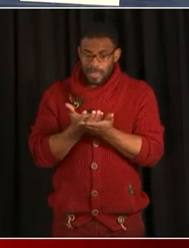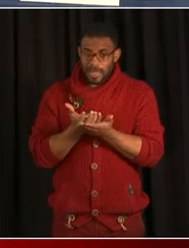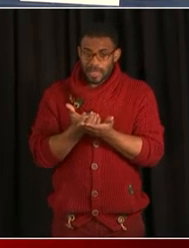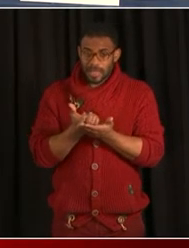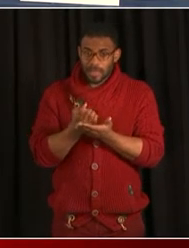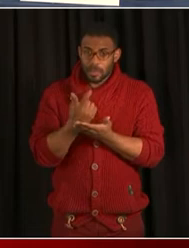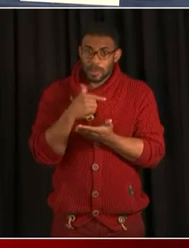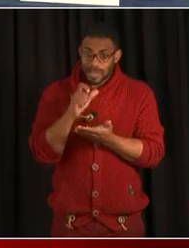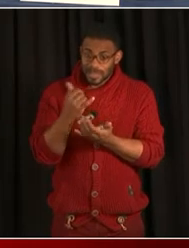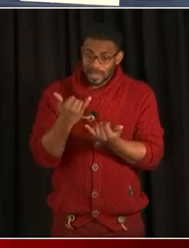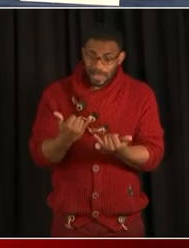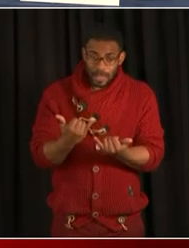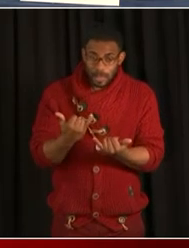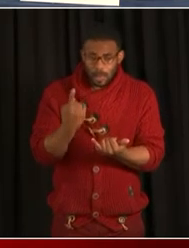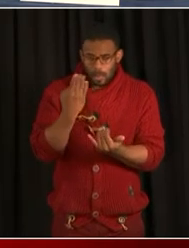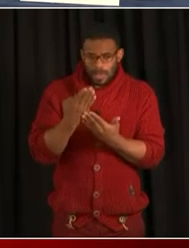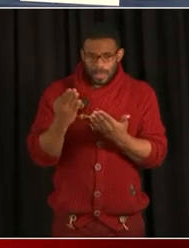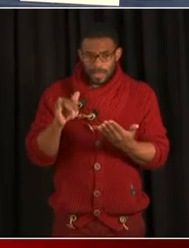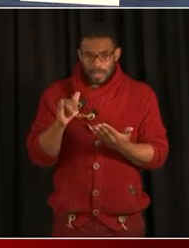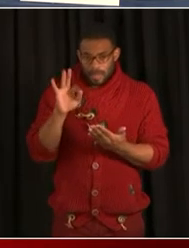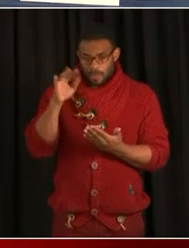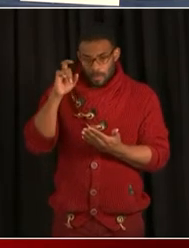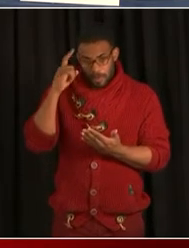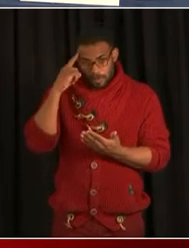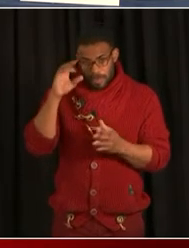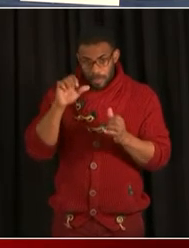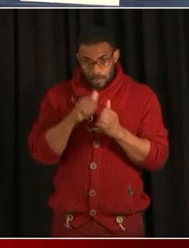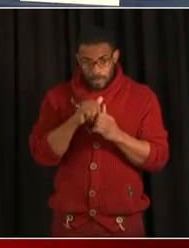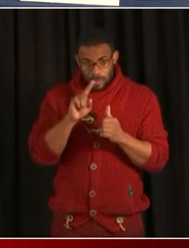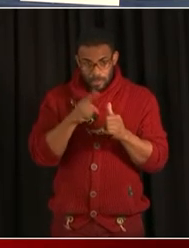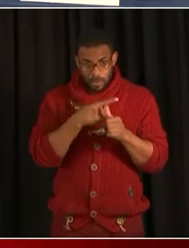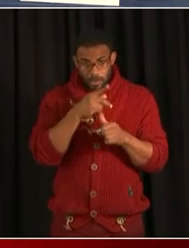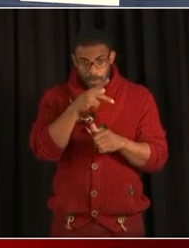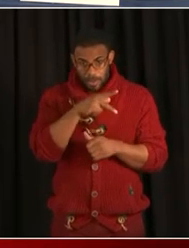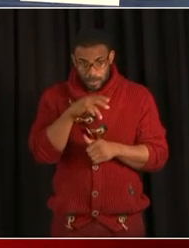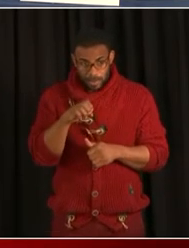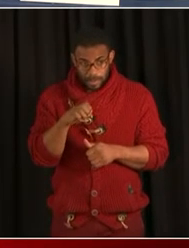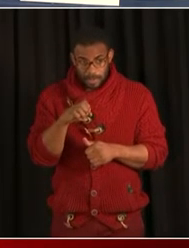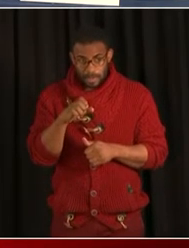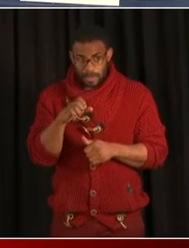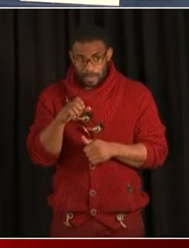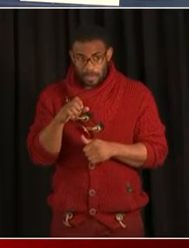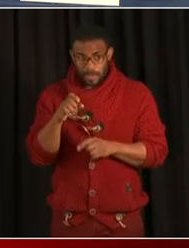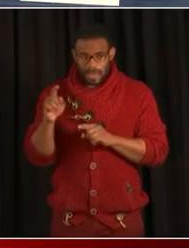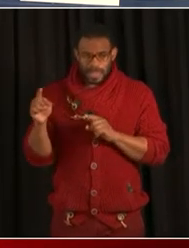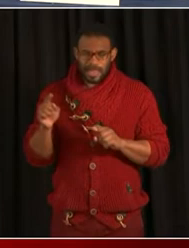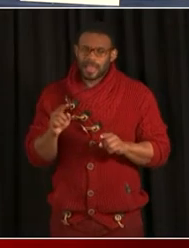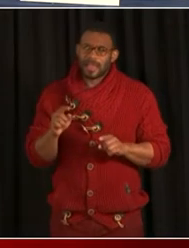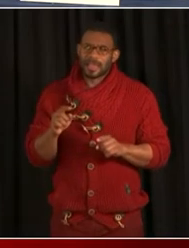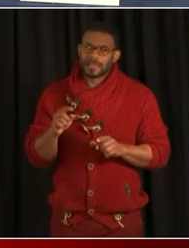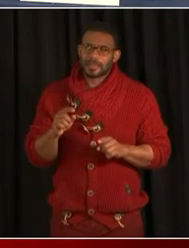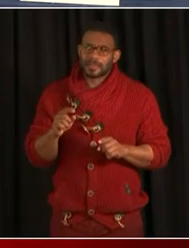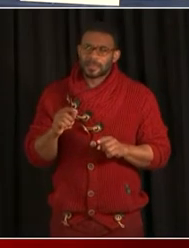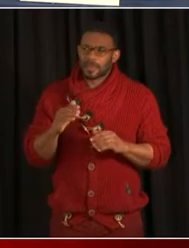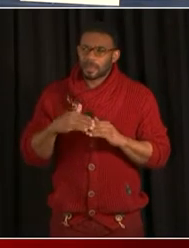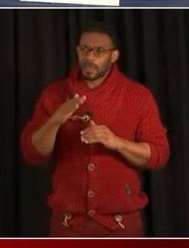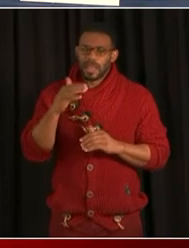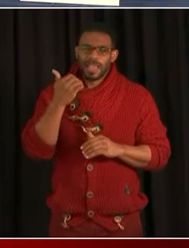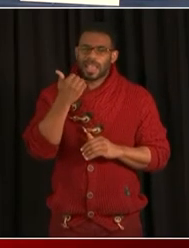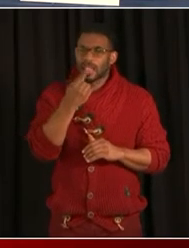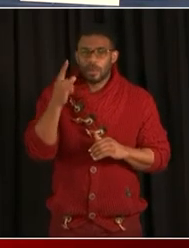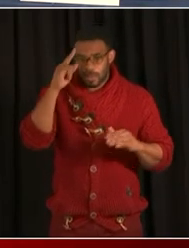you. We need it now. The one thing that the federal government did with that first PPP, it came